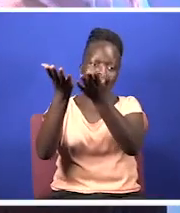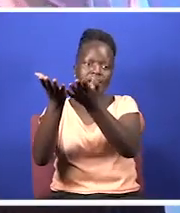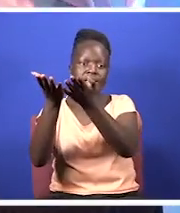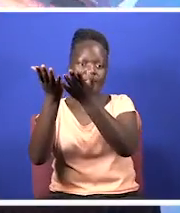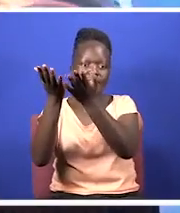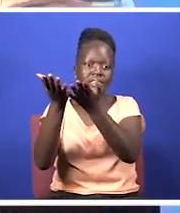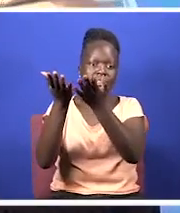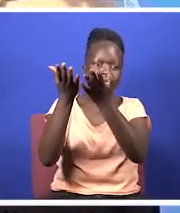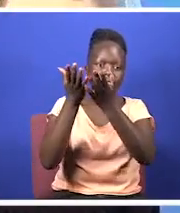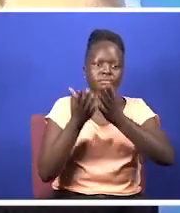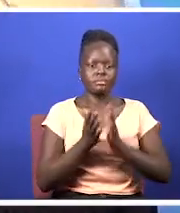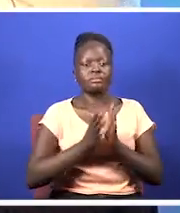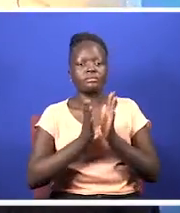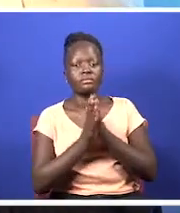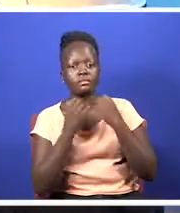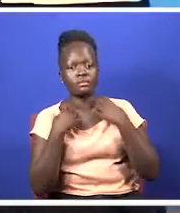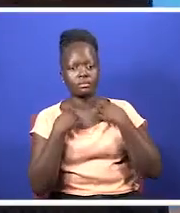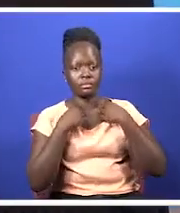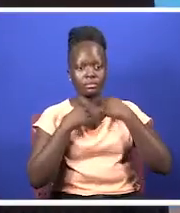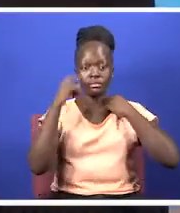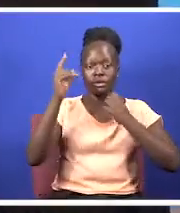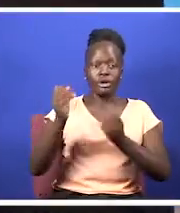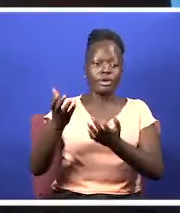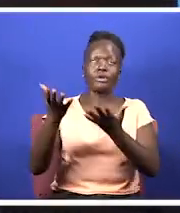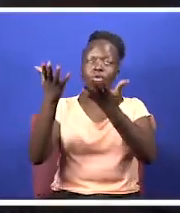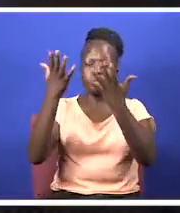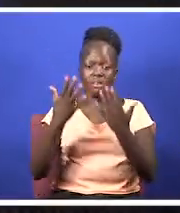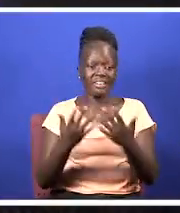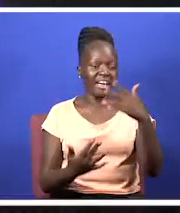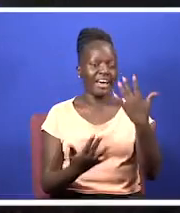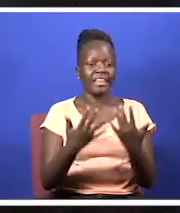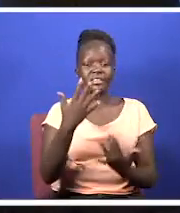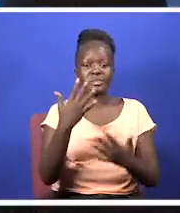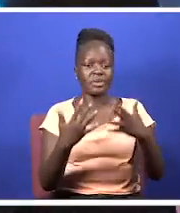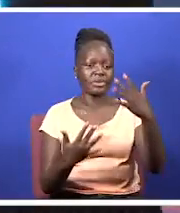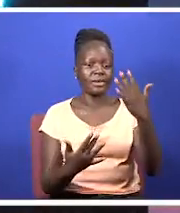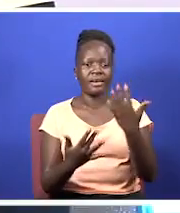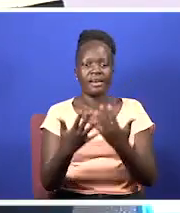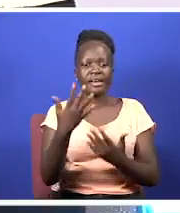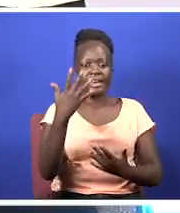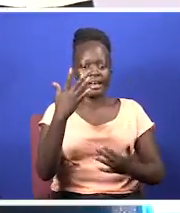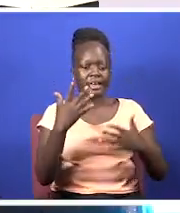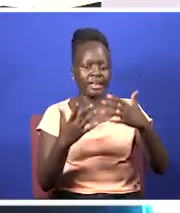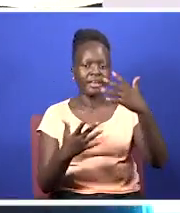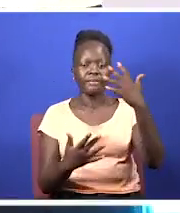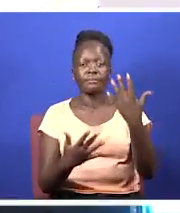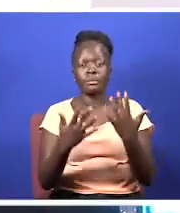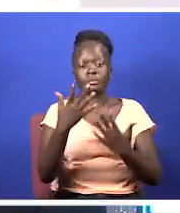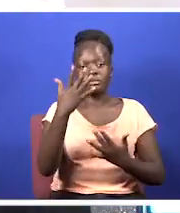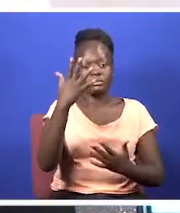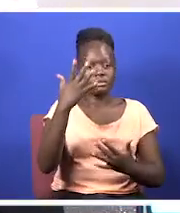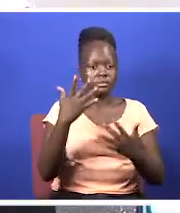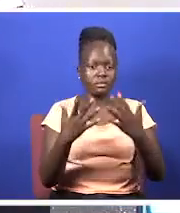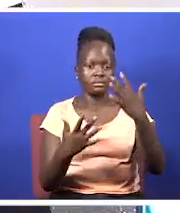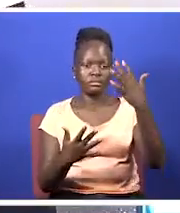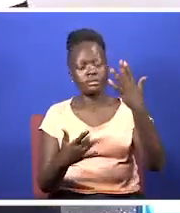sacrifice. You provide the Spirit. You provide the Spirit. I